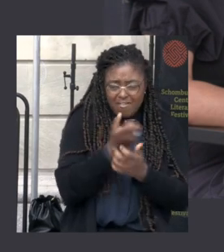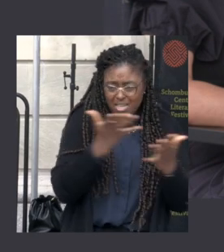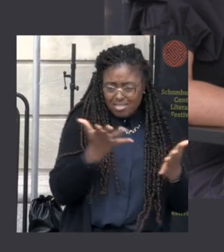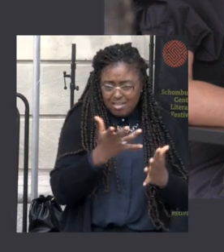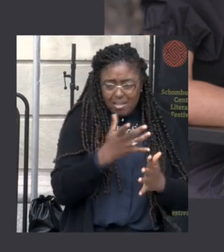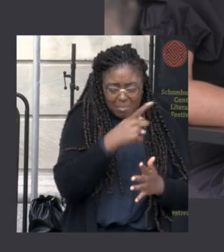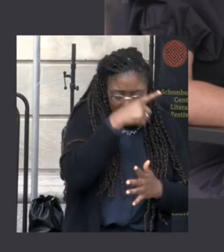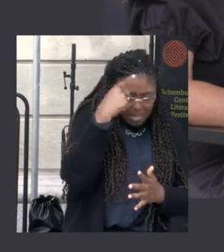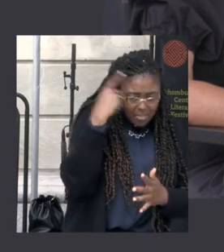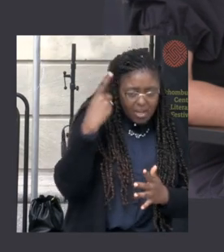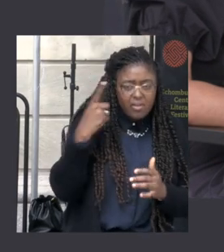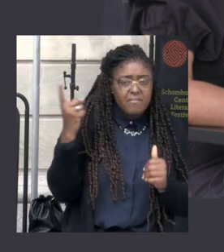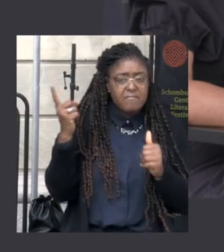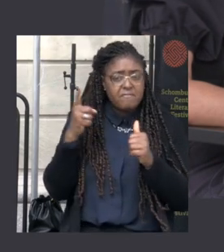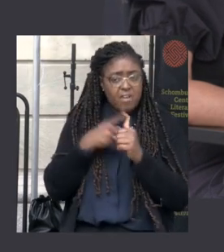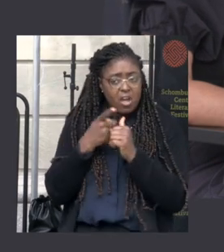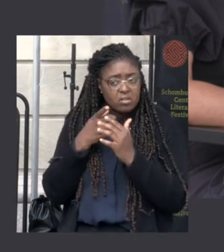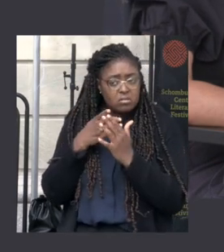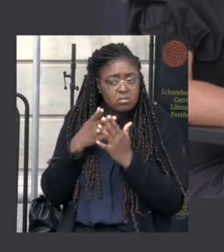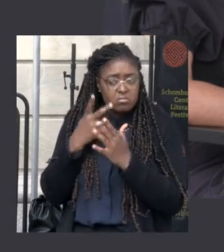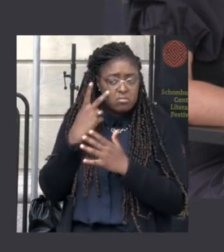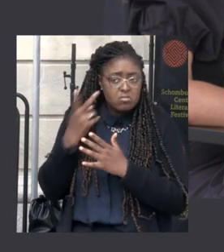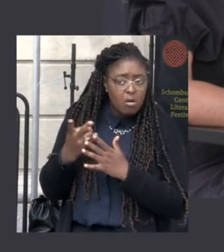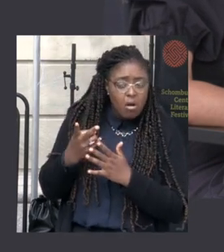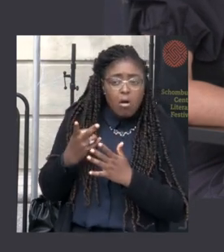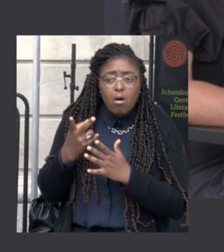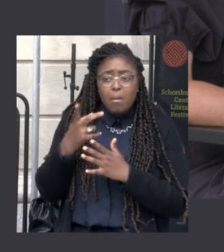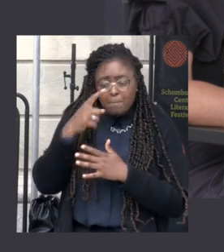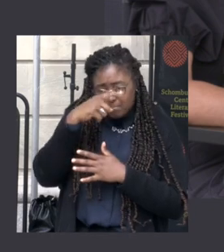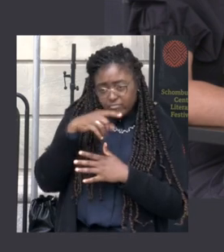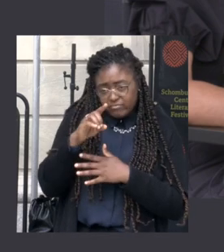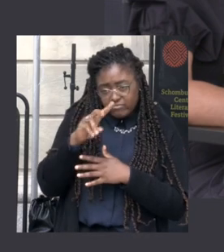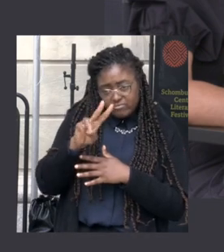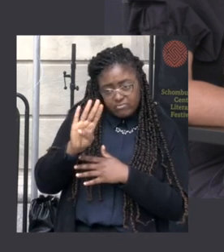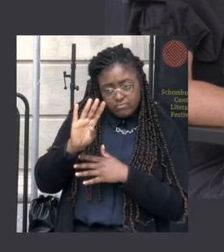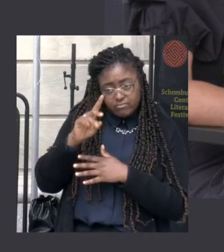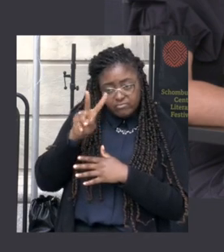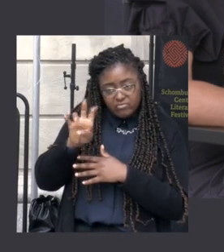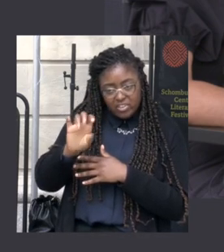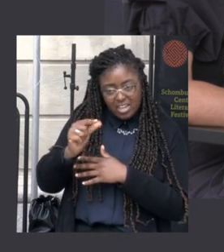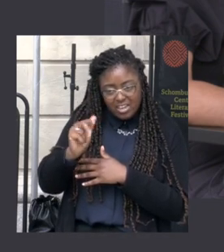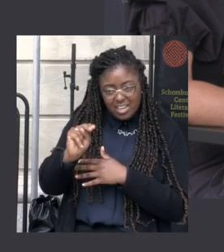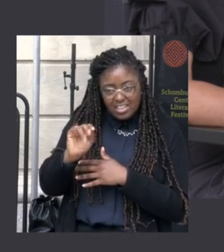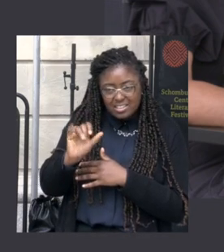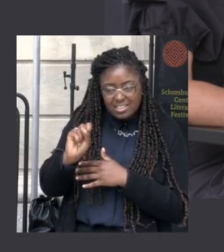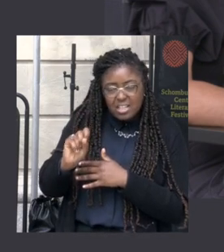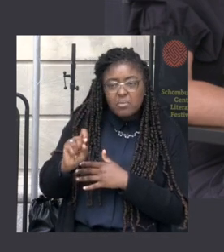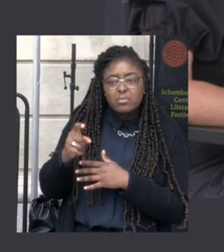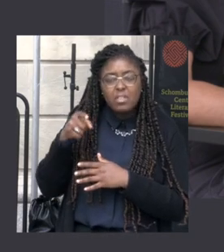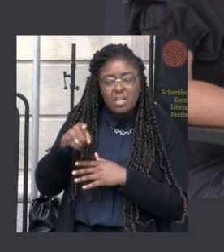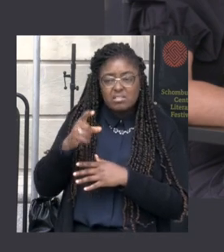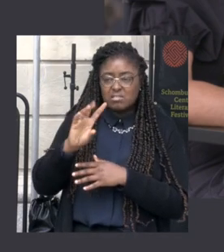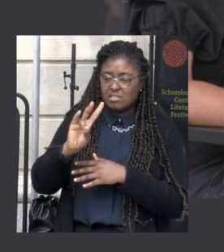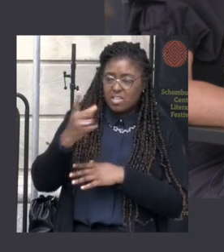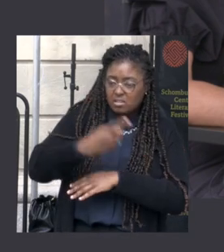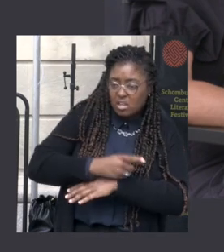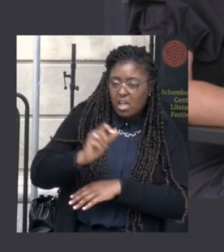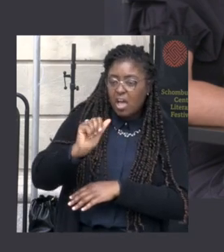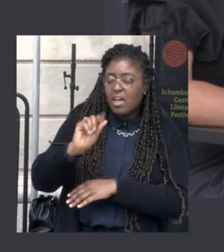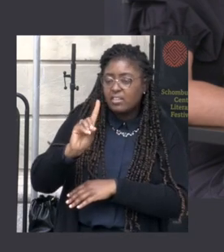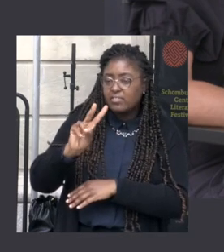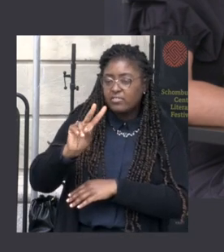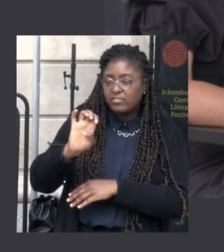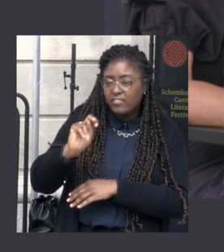Seventh-day Adventists in our community. And then, you know, I often talk about this thread of black-led food and health activism throughout the 20th century